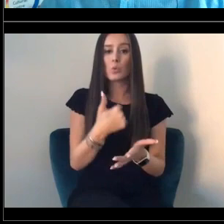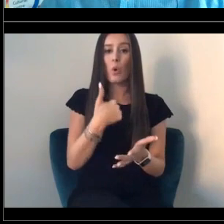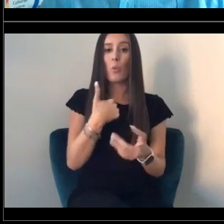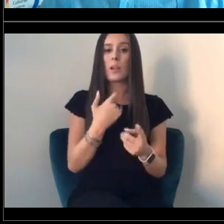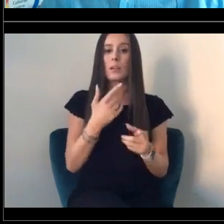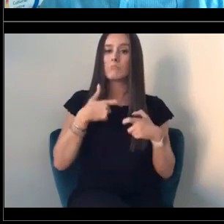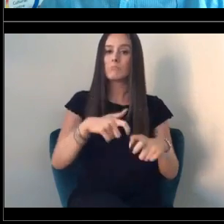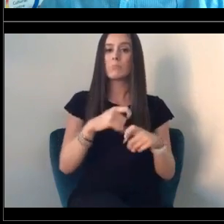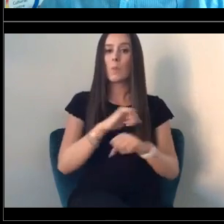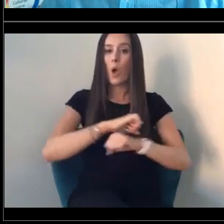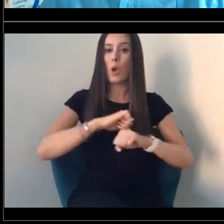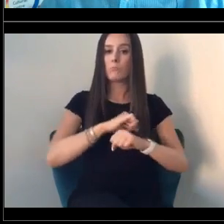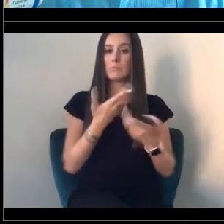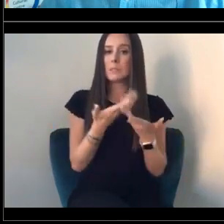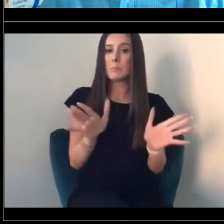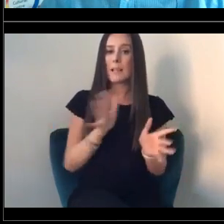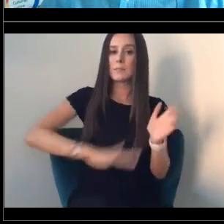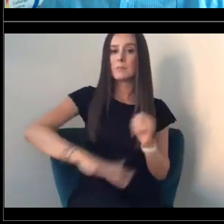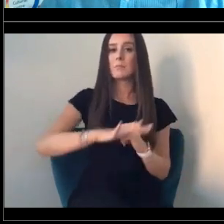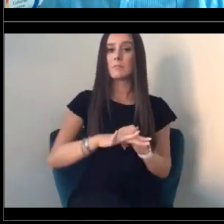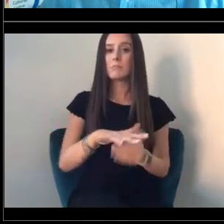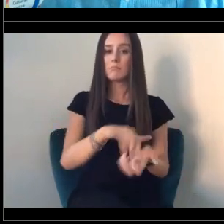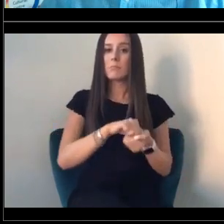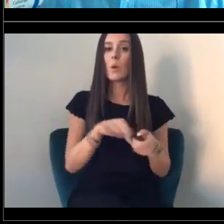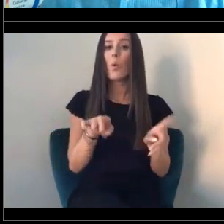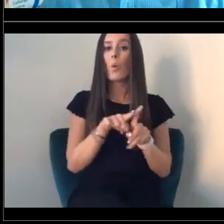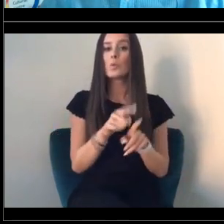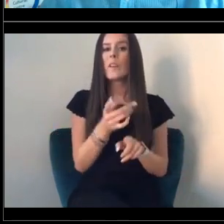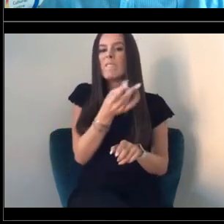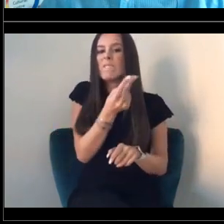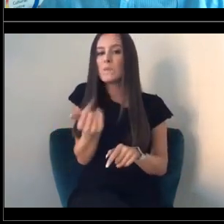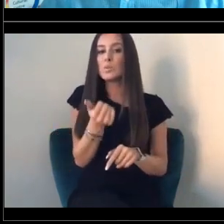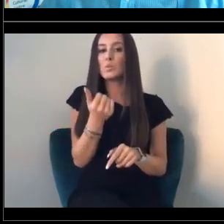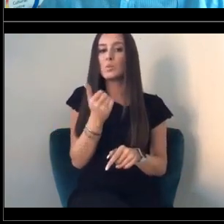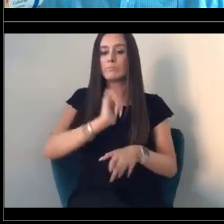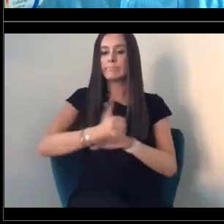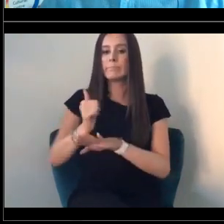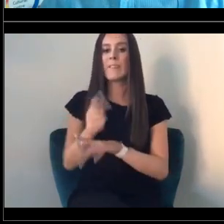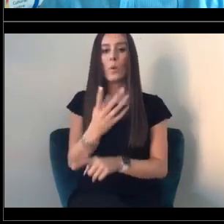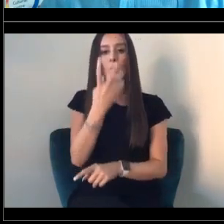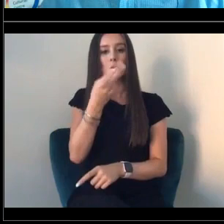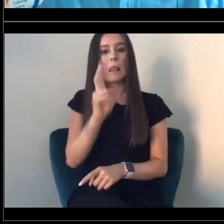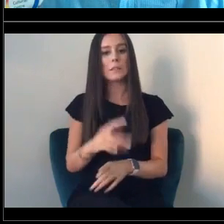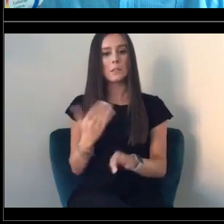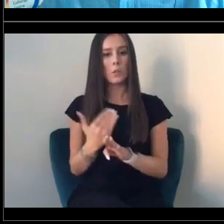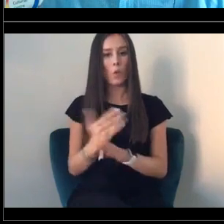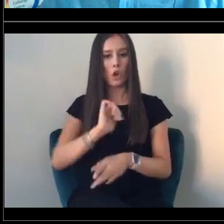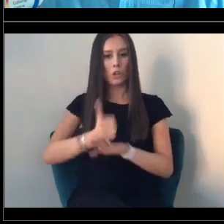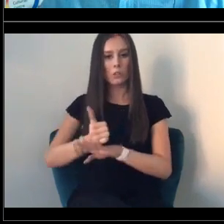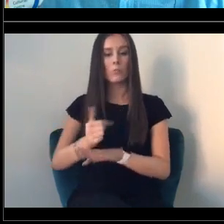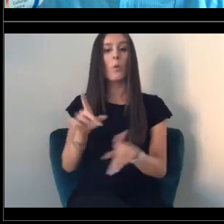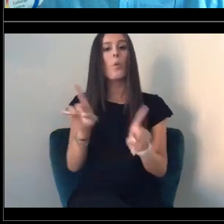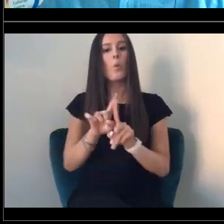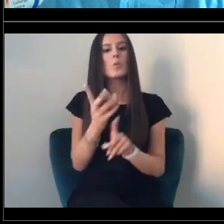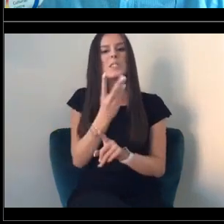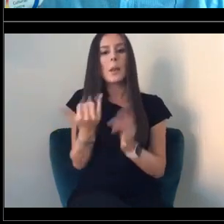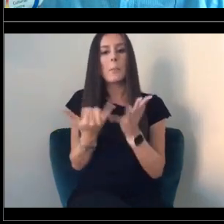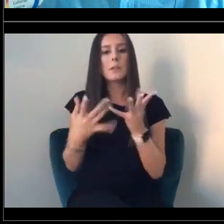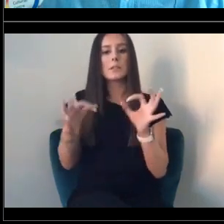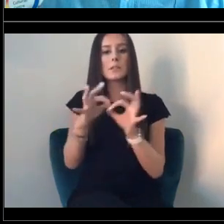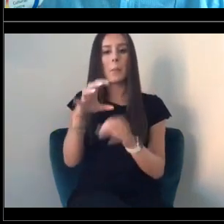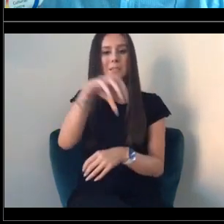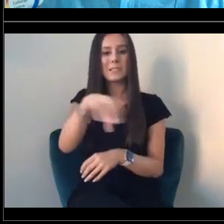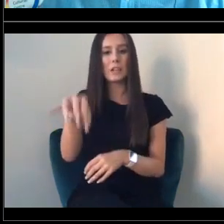space, and a few utility works needed. And there's a couple of substations near Cobham